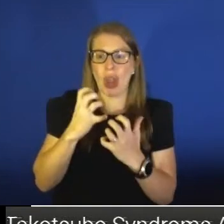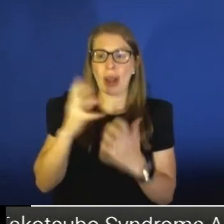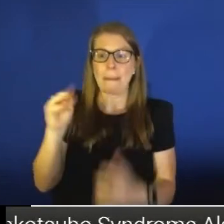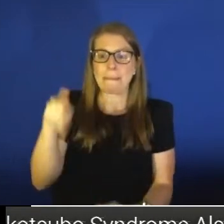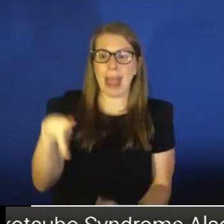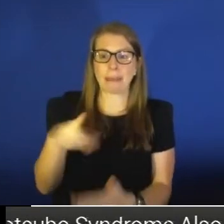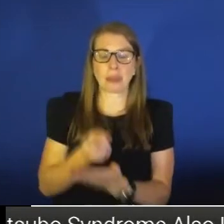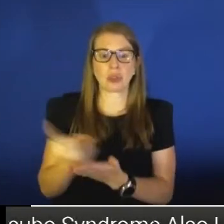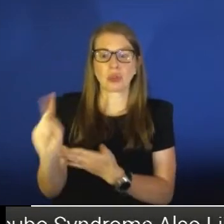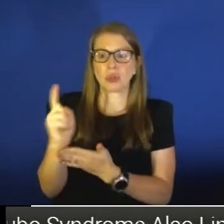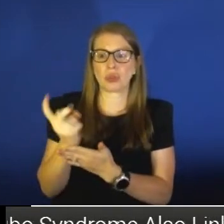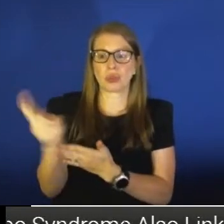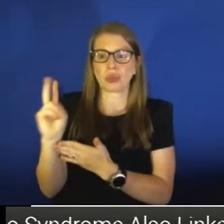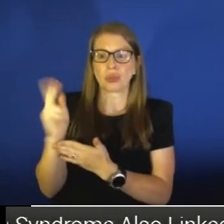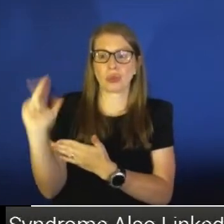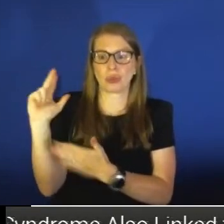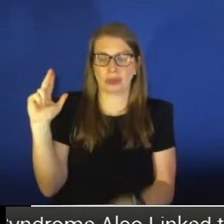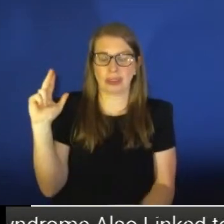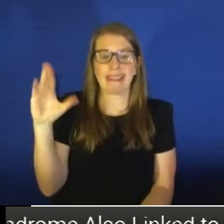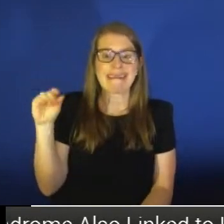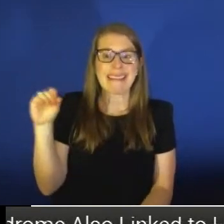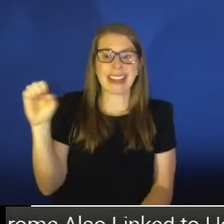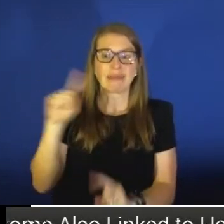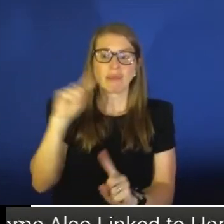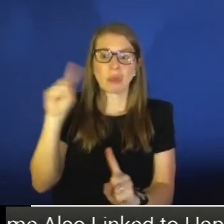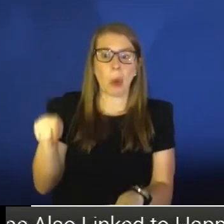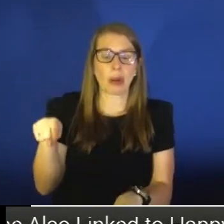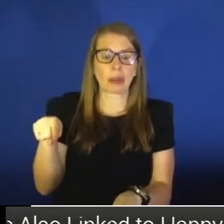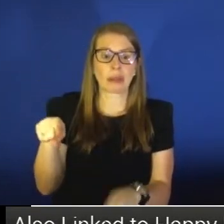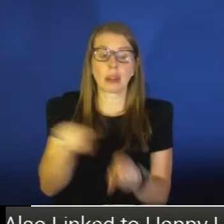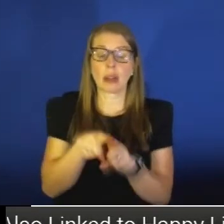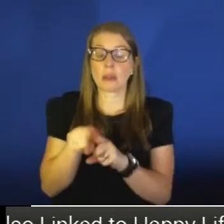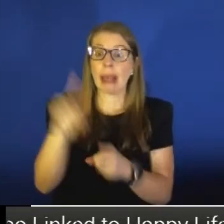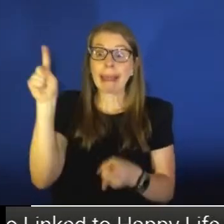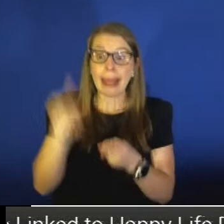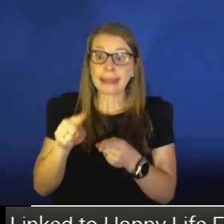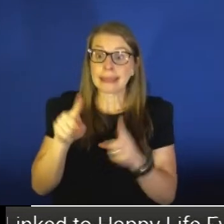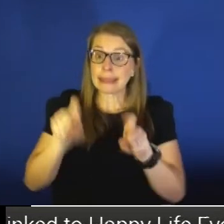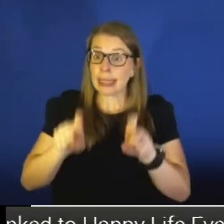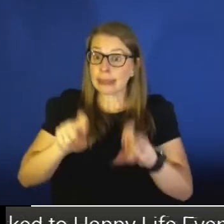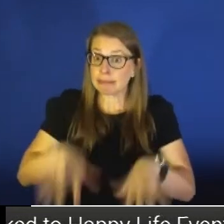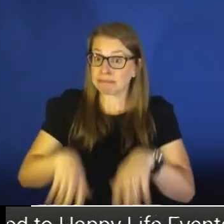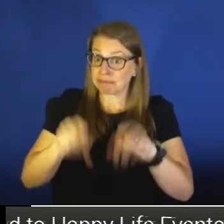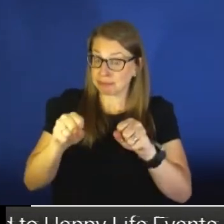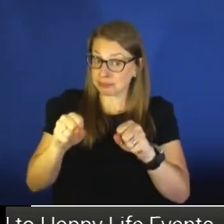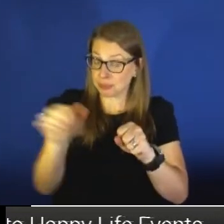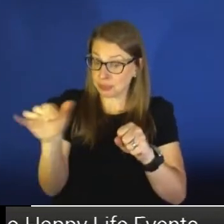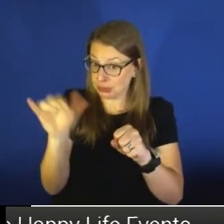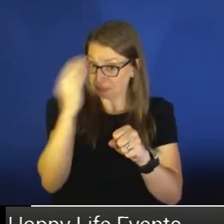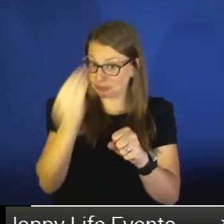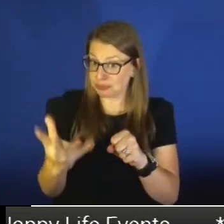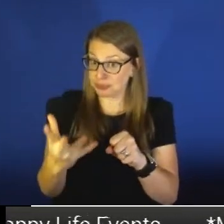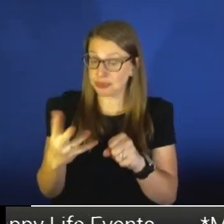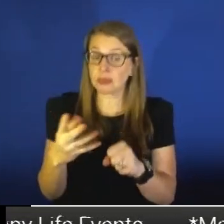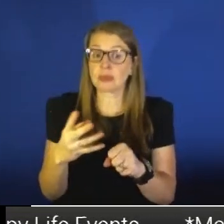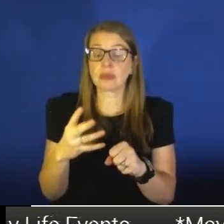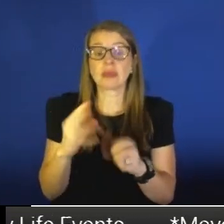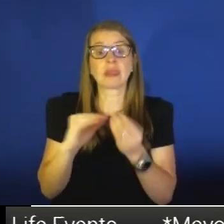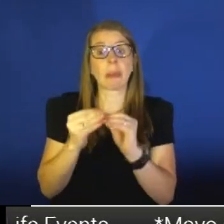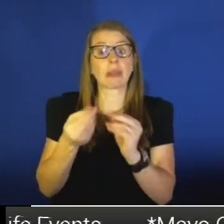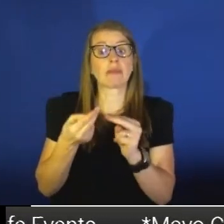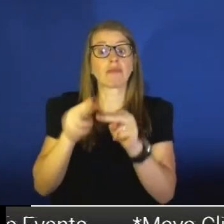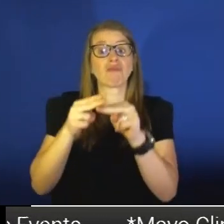ago. The number of cases being reported, and remember, there's less testing being done, and yet the numbers are starting to rise. It's up